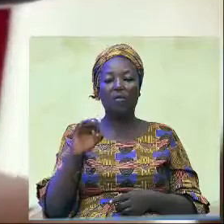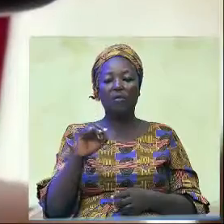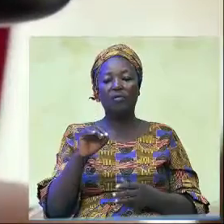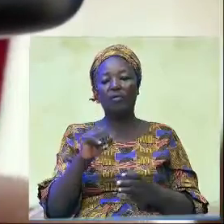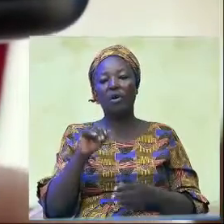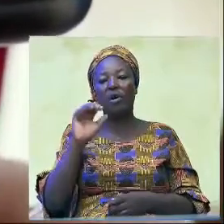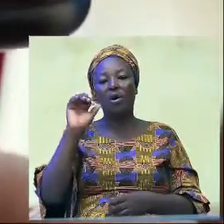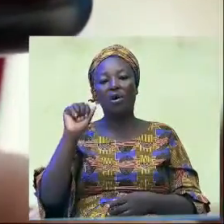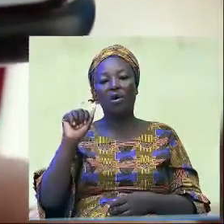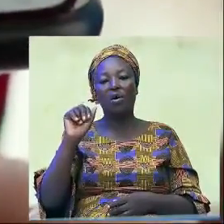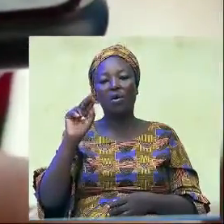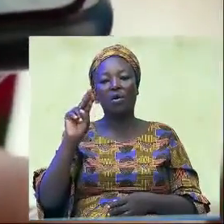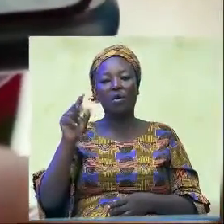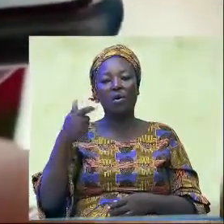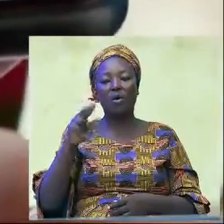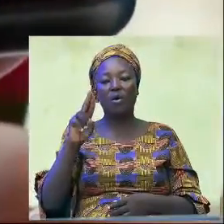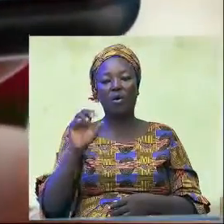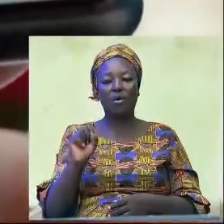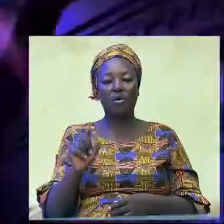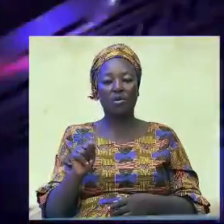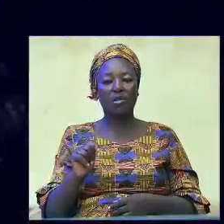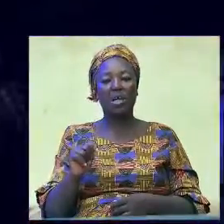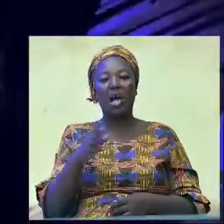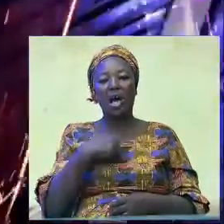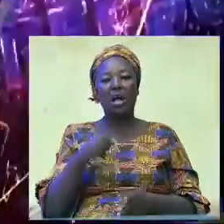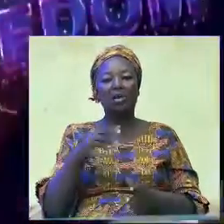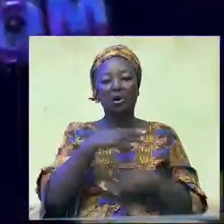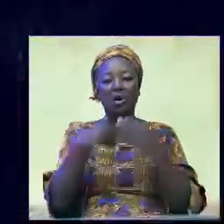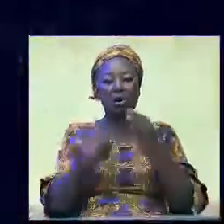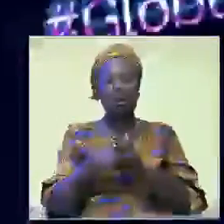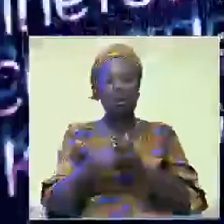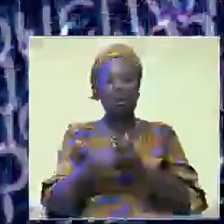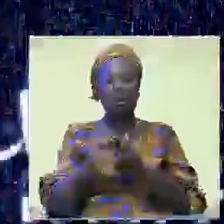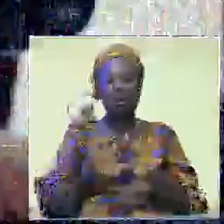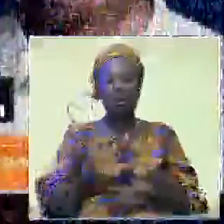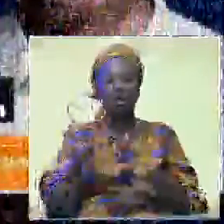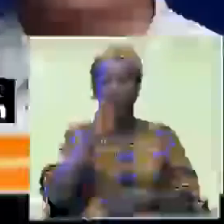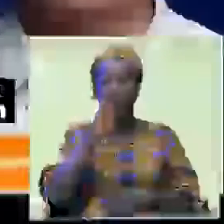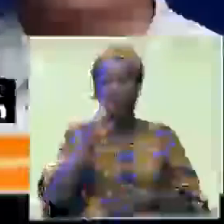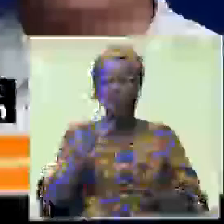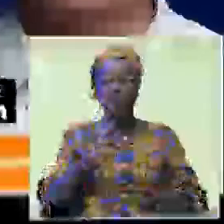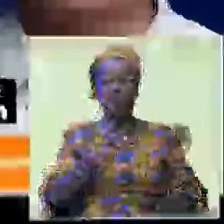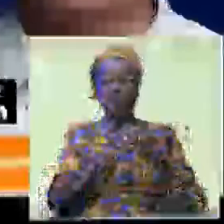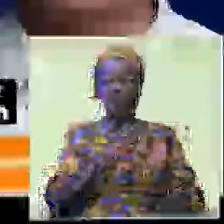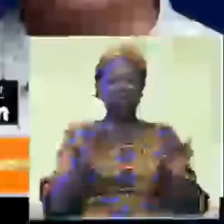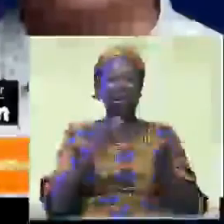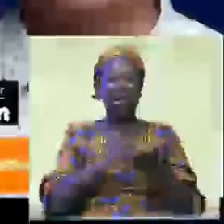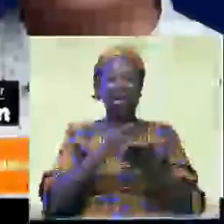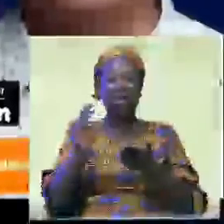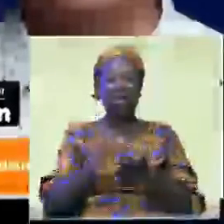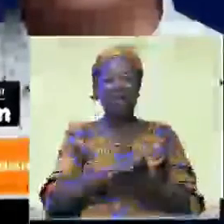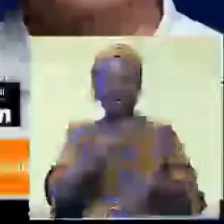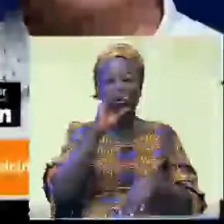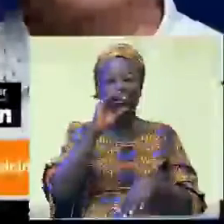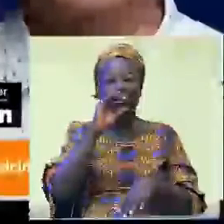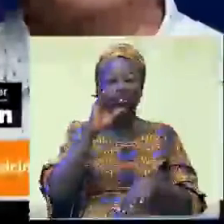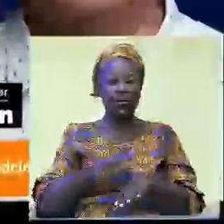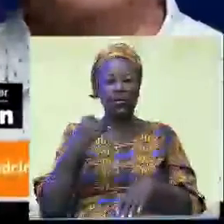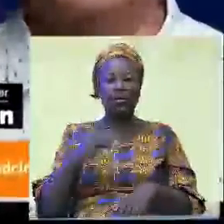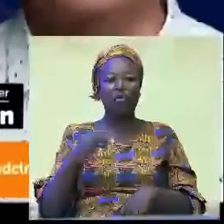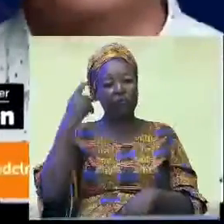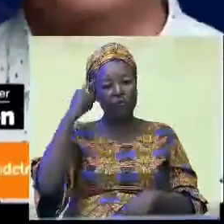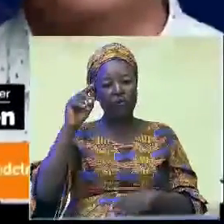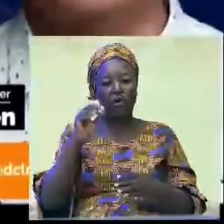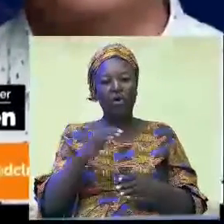the 31st of August. And all must be set free. Divine